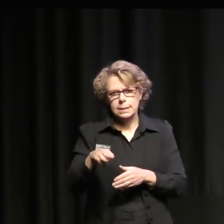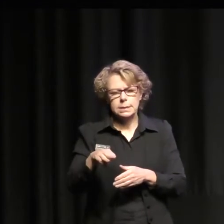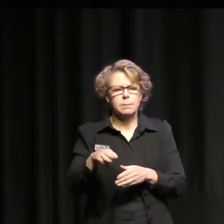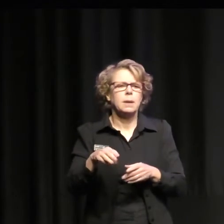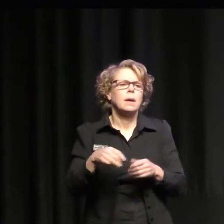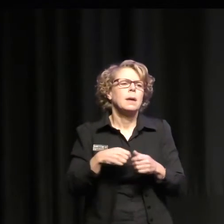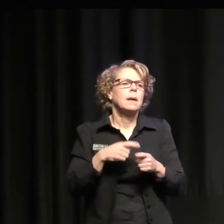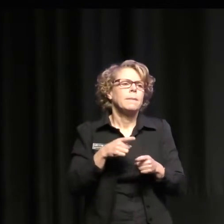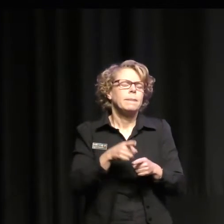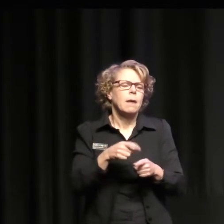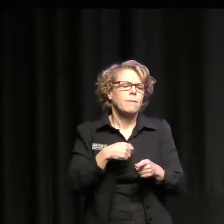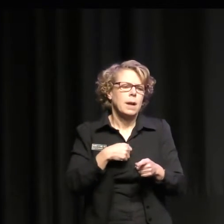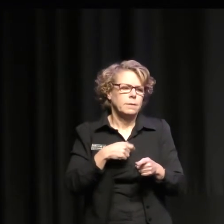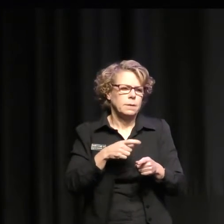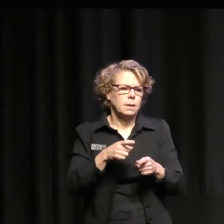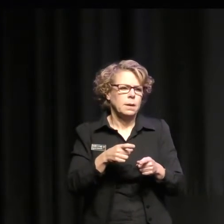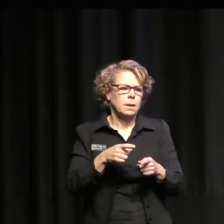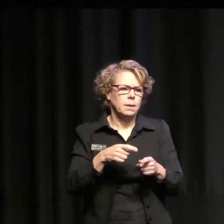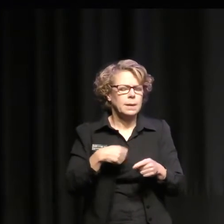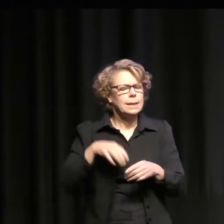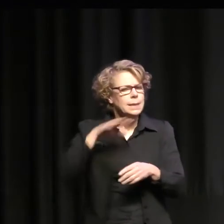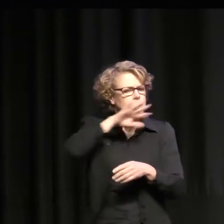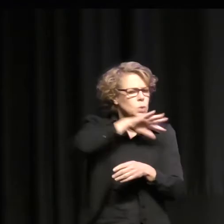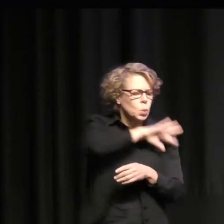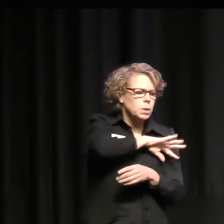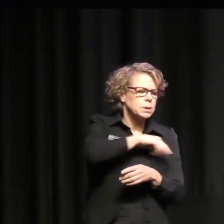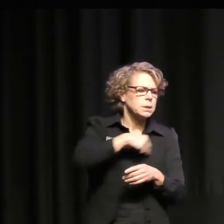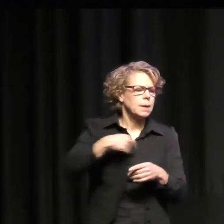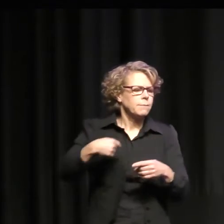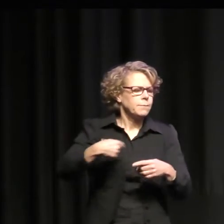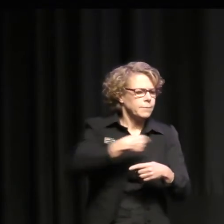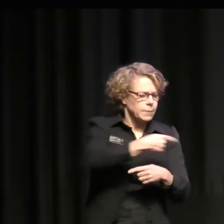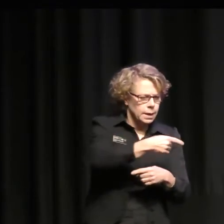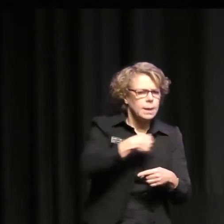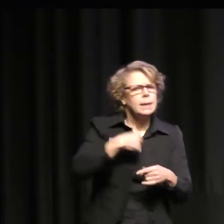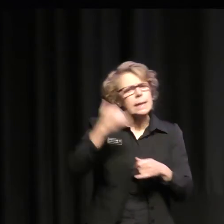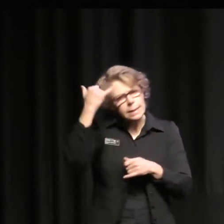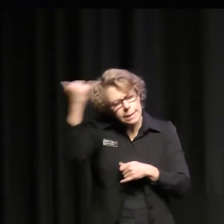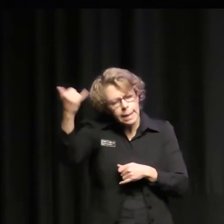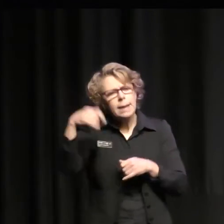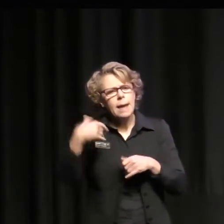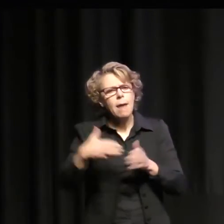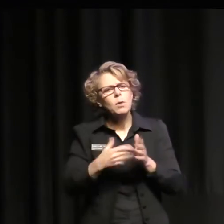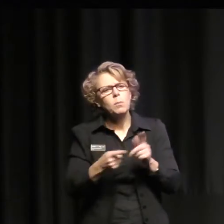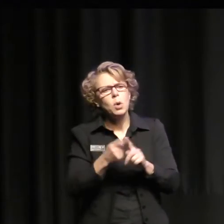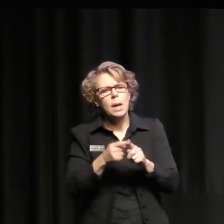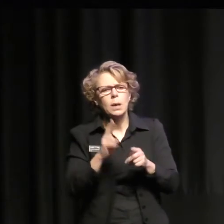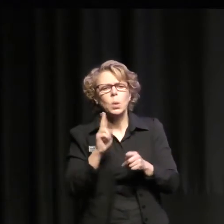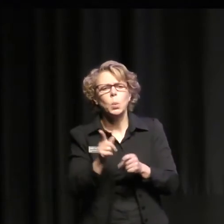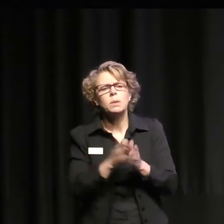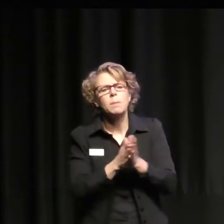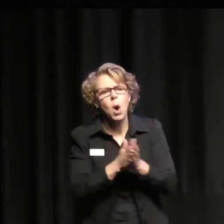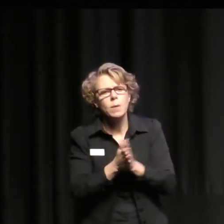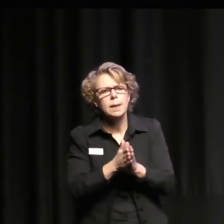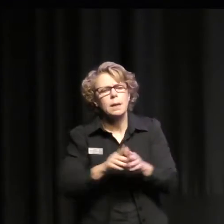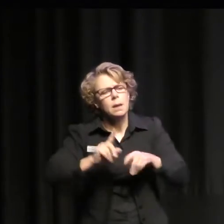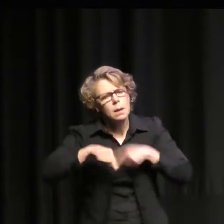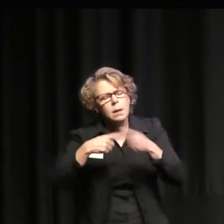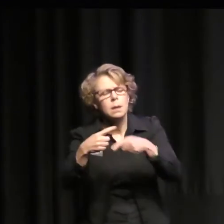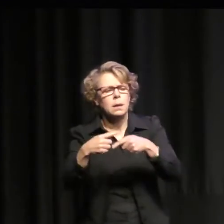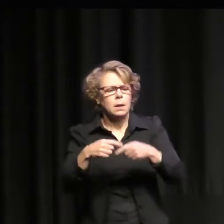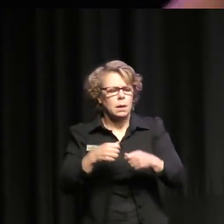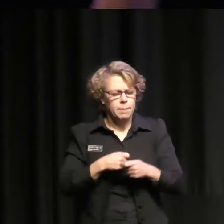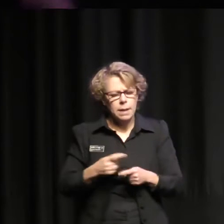historically speaking, the idea of a denizen was an advance, a progression. You went from being